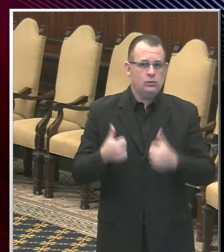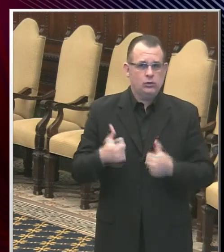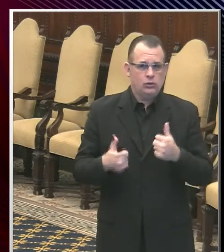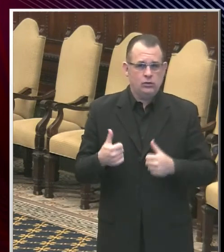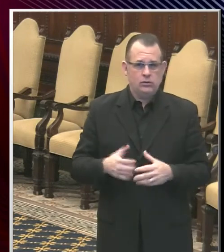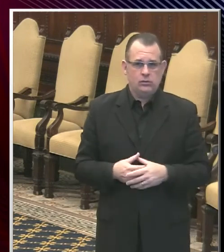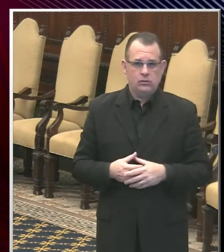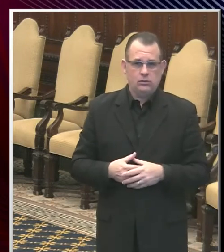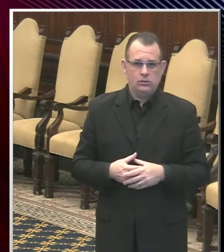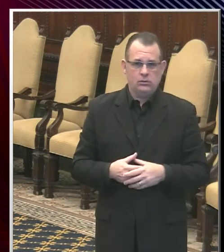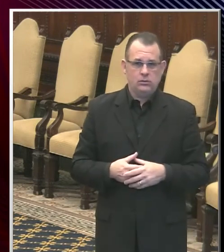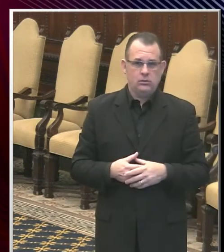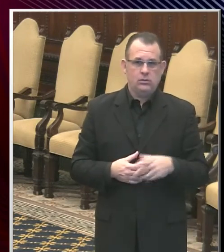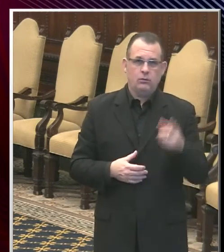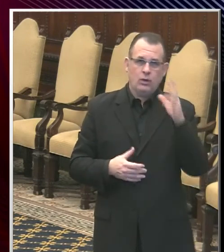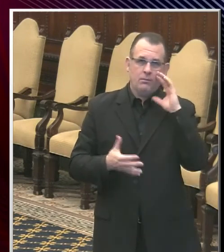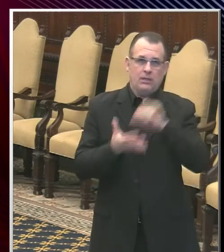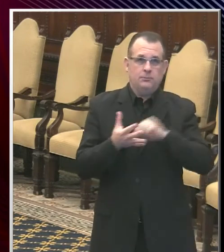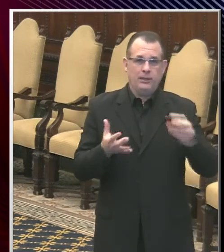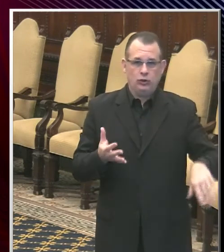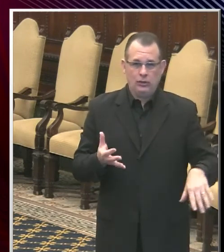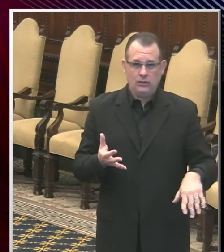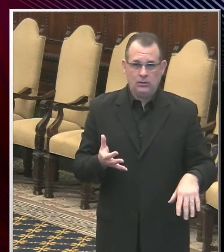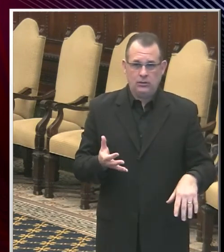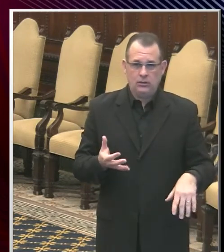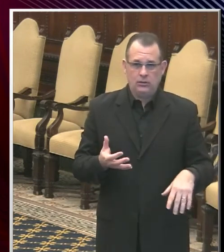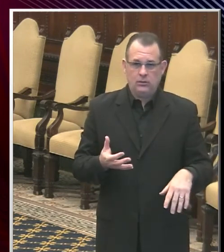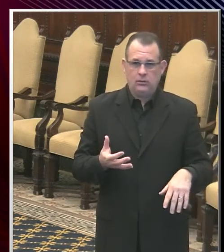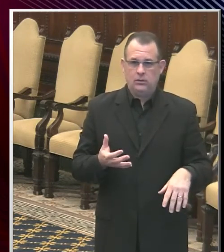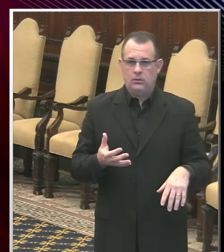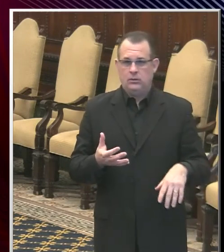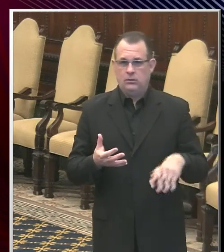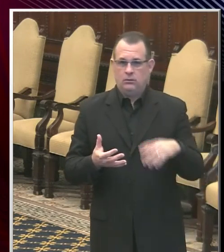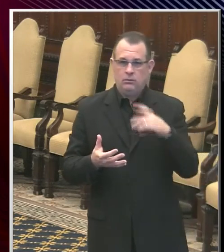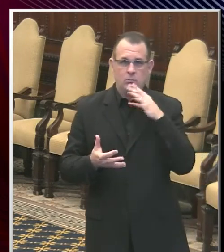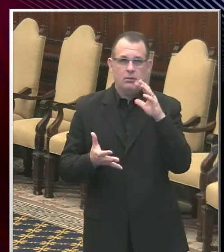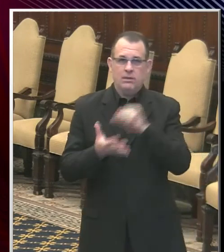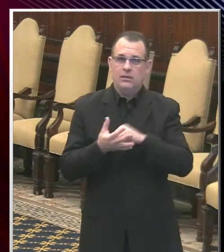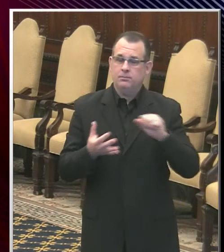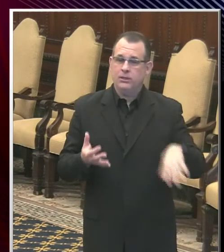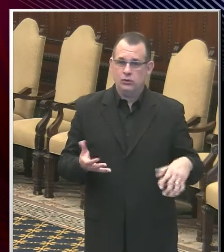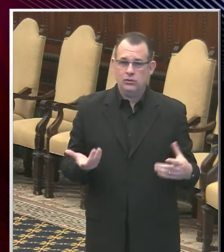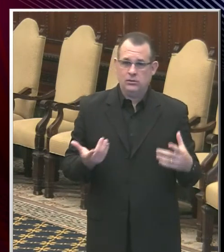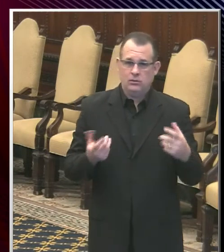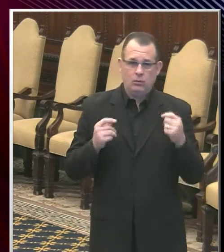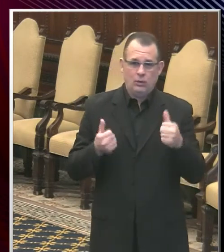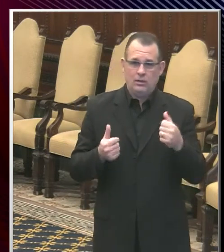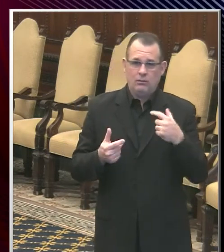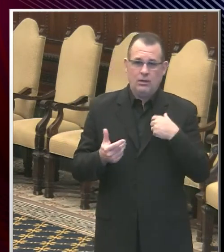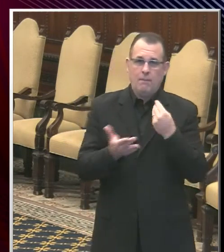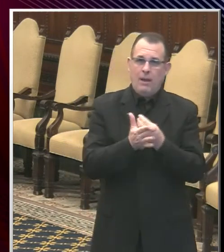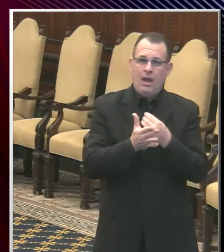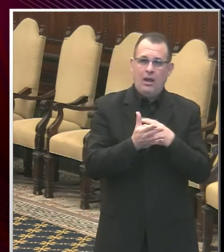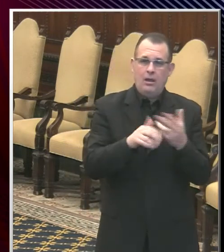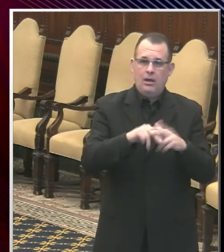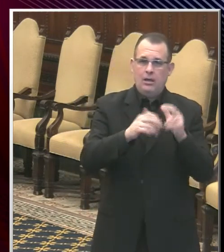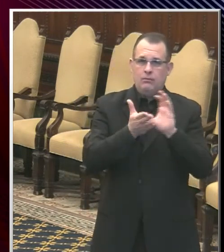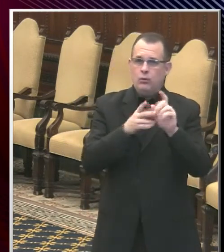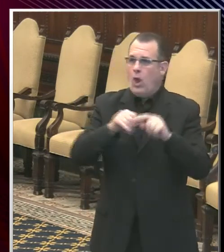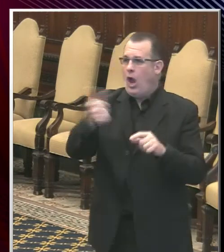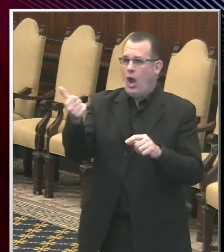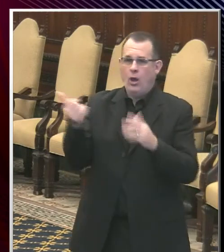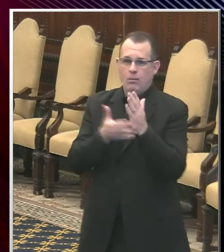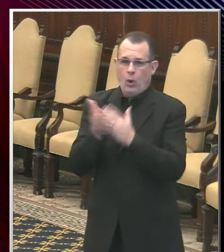eliminated, and some of their functions are being absorbed into other portions of the government. As an example, the Office of Arts and